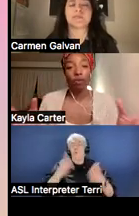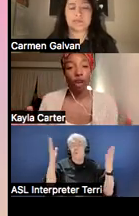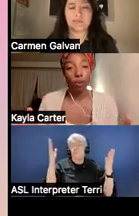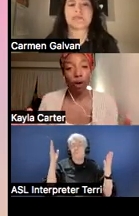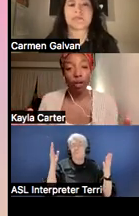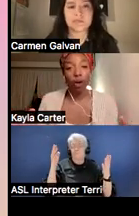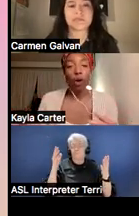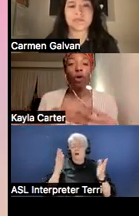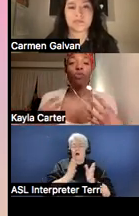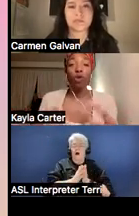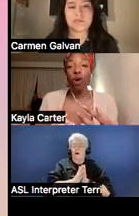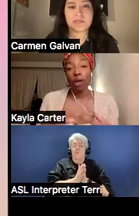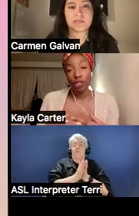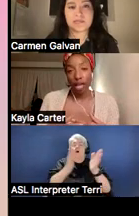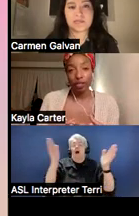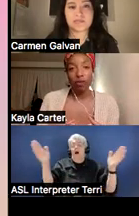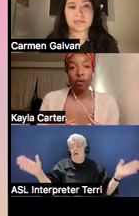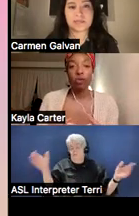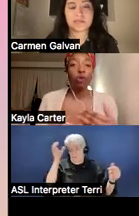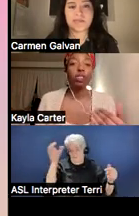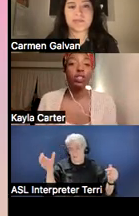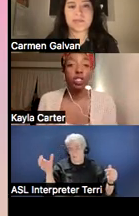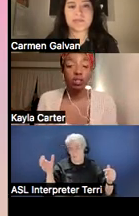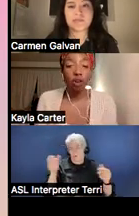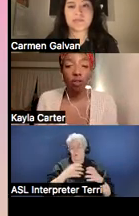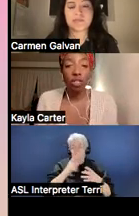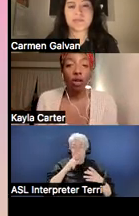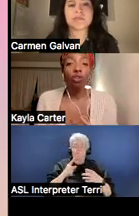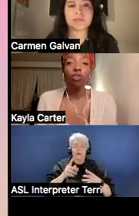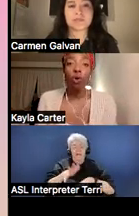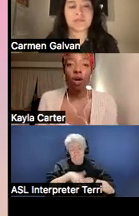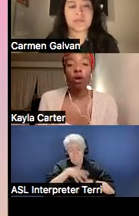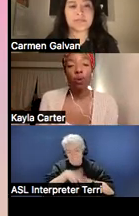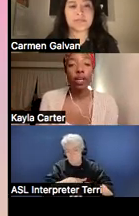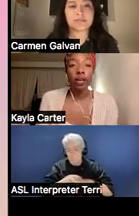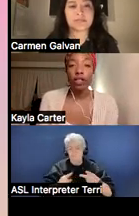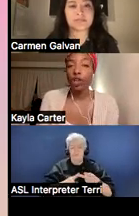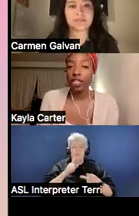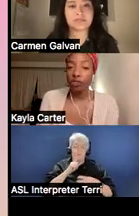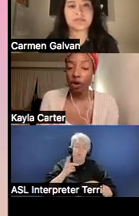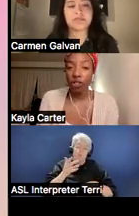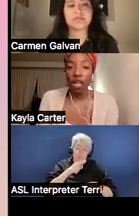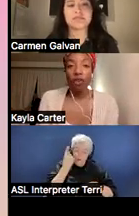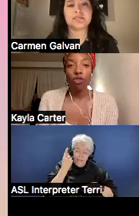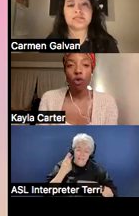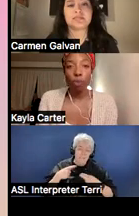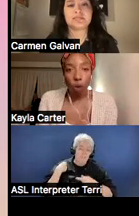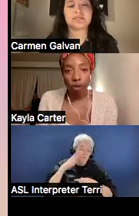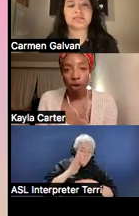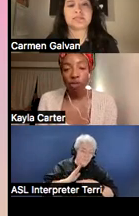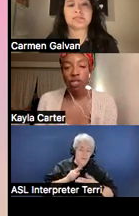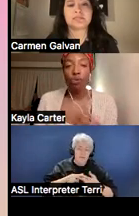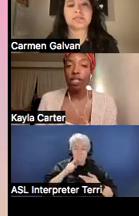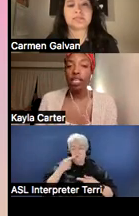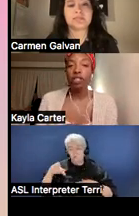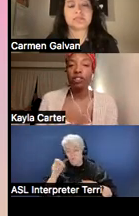of a framework for racialized folks, for Indigenous folks, for queer and trans folks, for poor